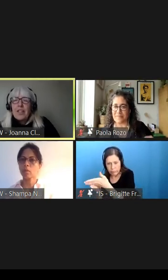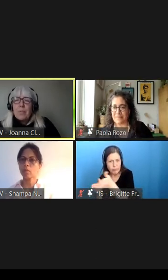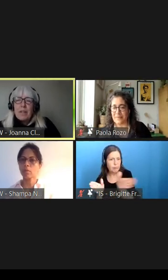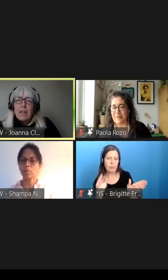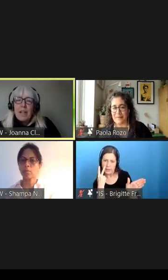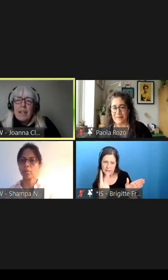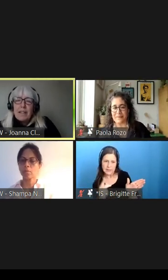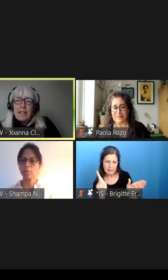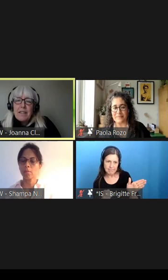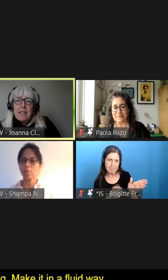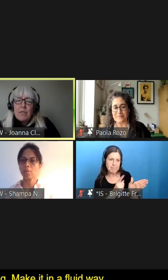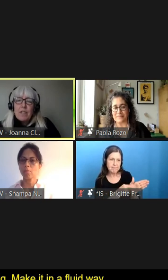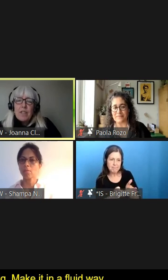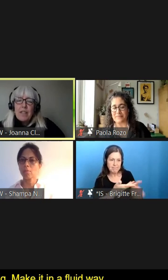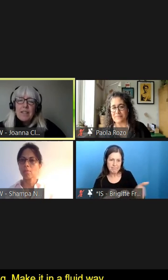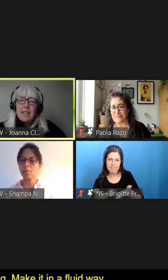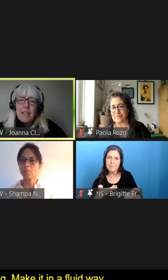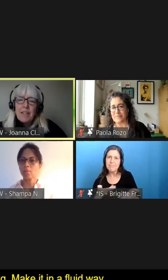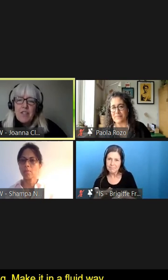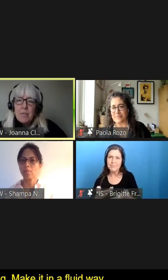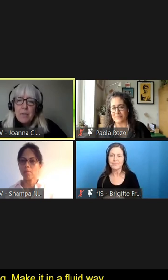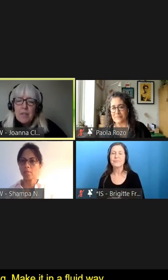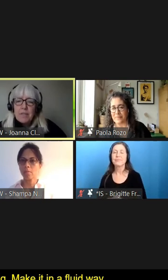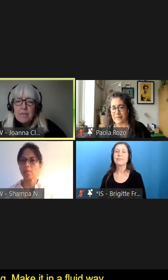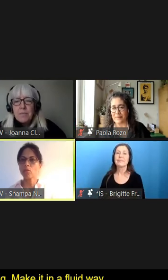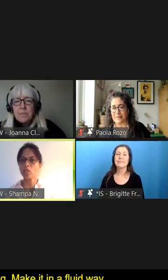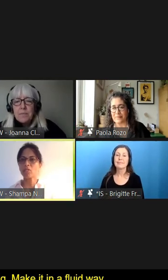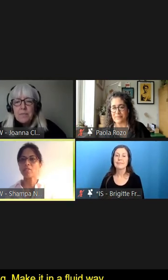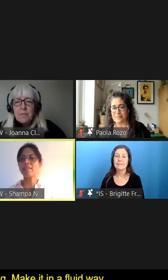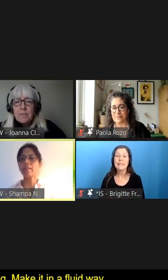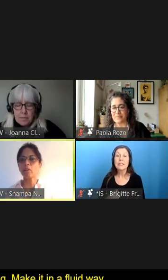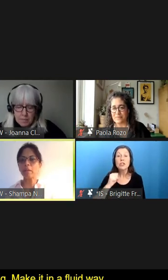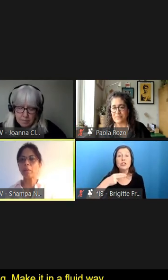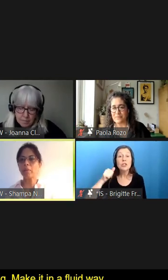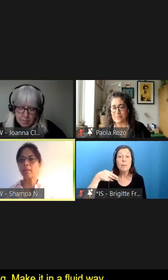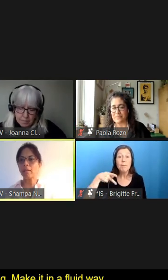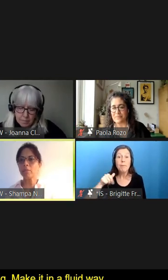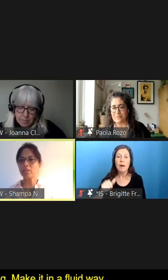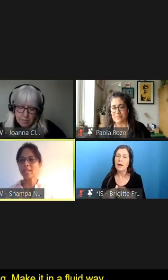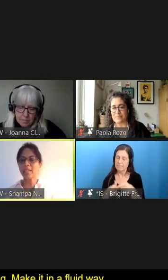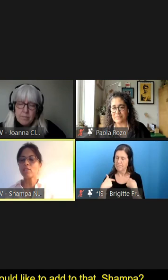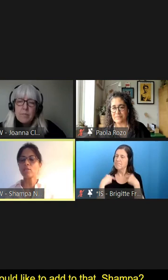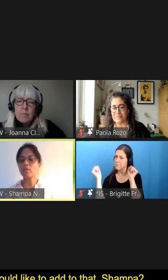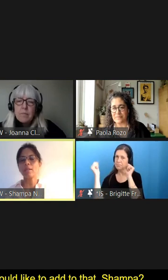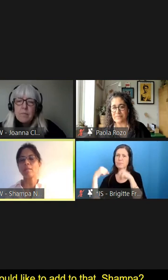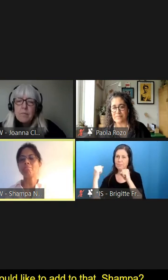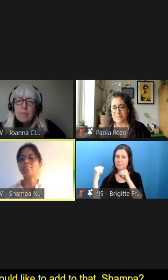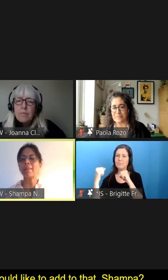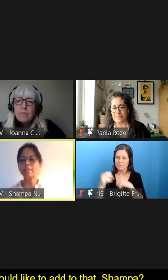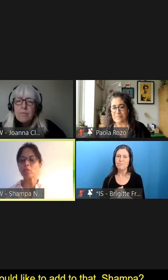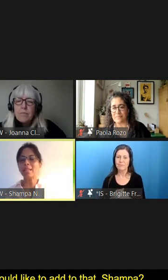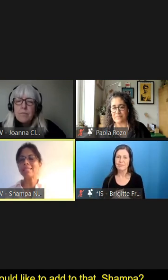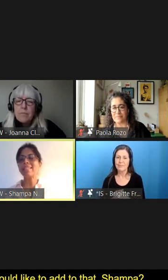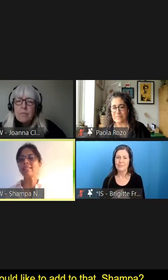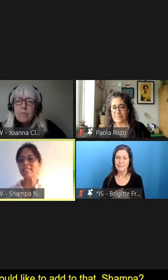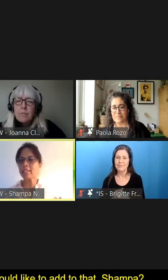Thank you, Paola. Anything you'd like to add to that, Champa? No, just to say that I agree with Paola, because it's, I